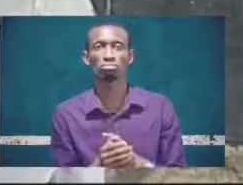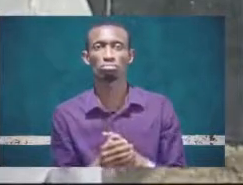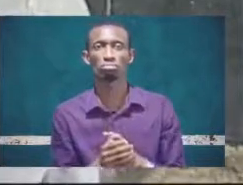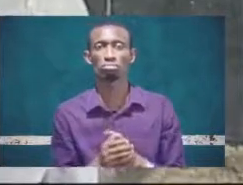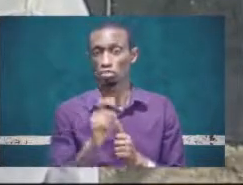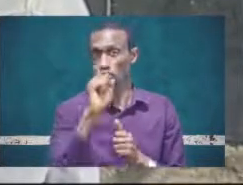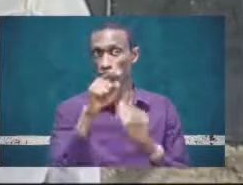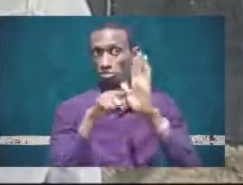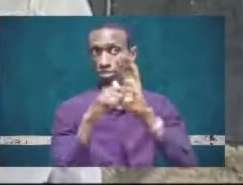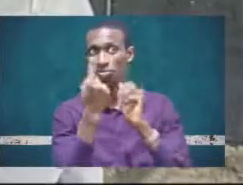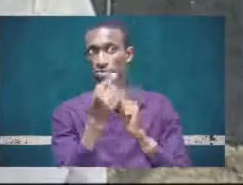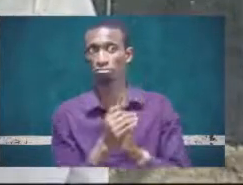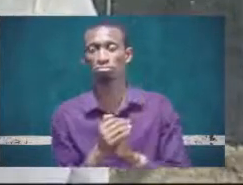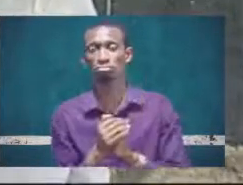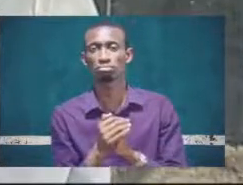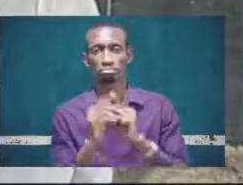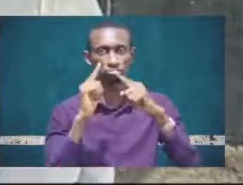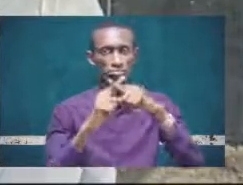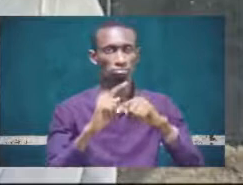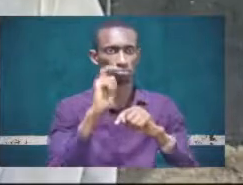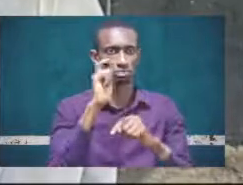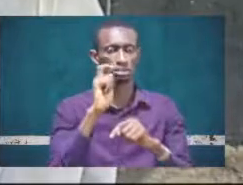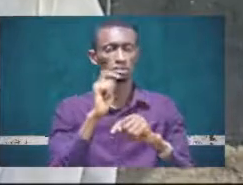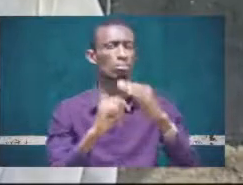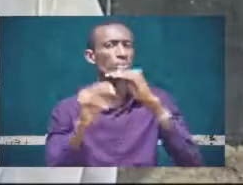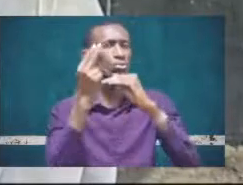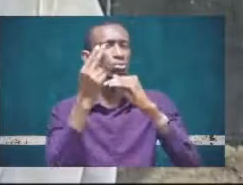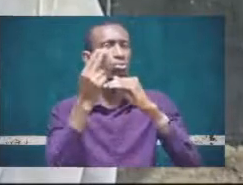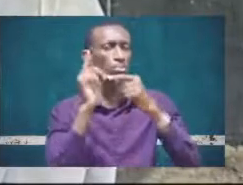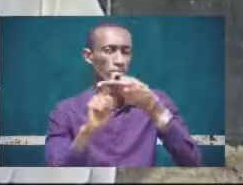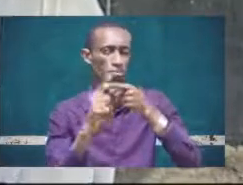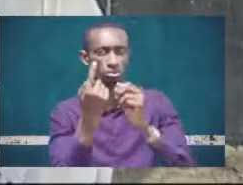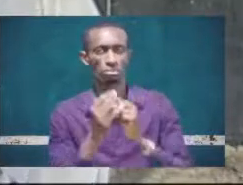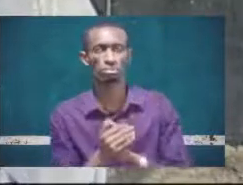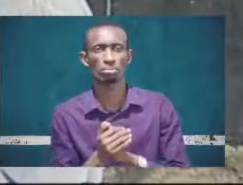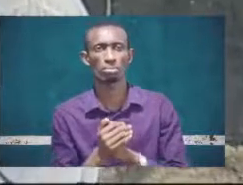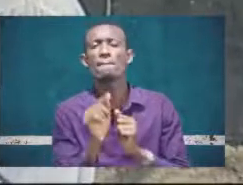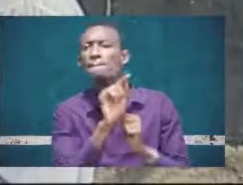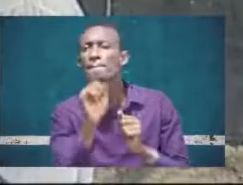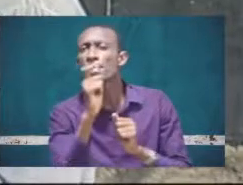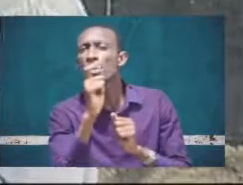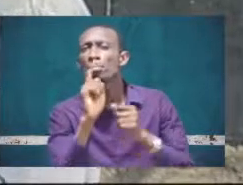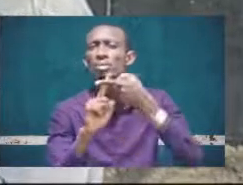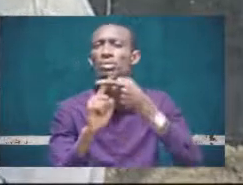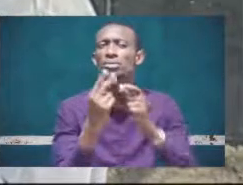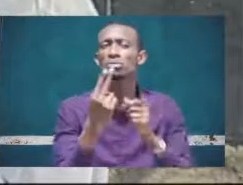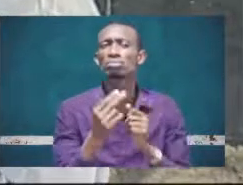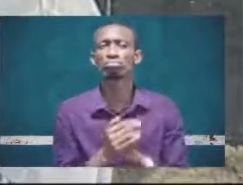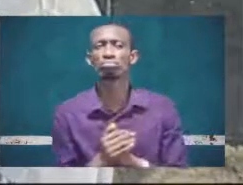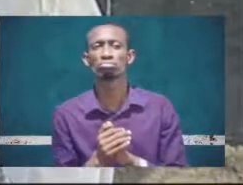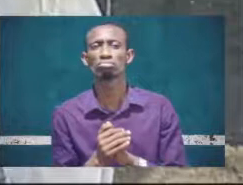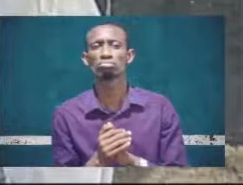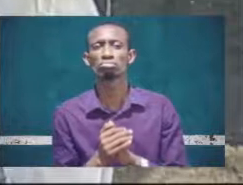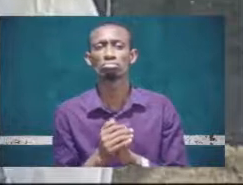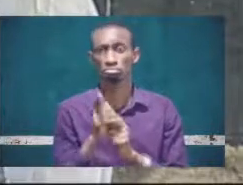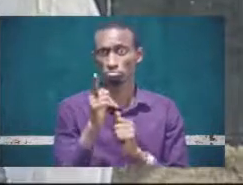have x minus 1 times x squared plus 1 divided by x plus 2,